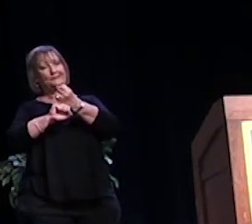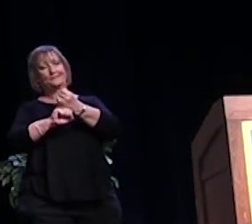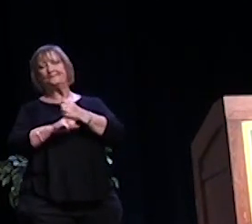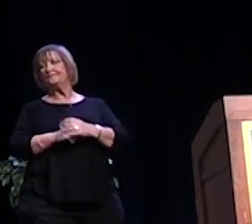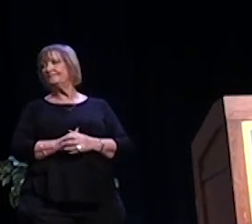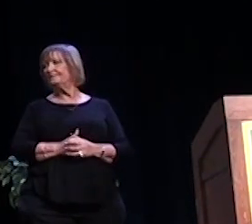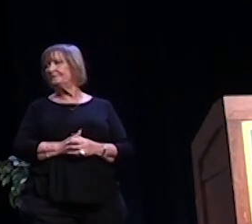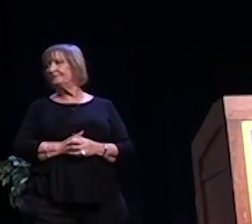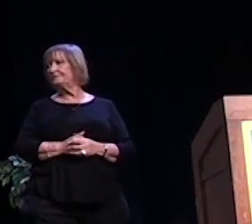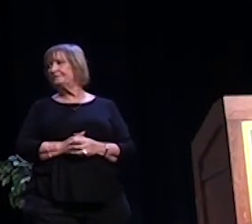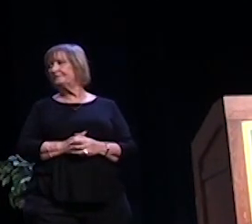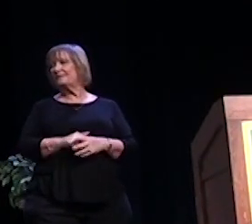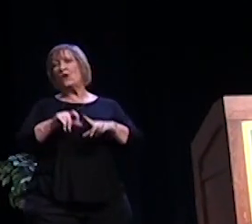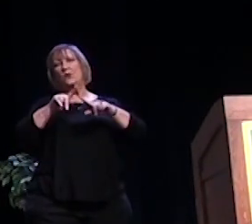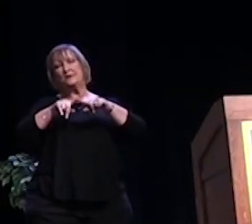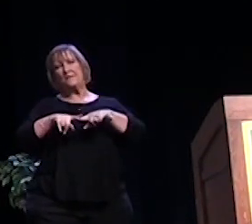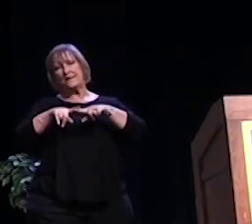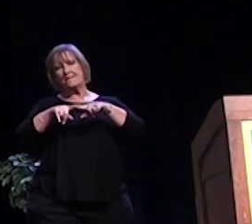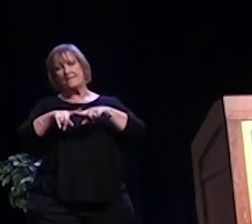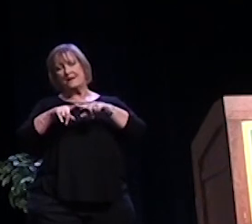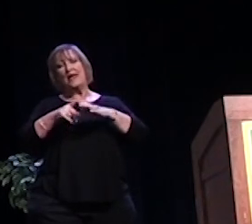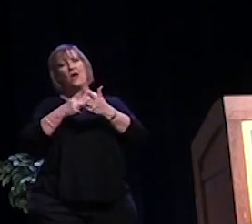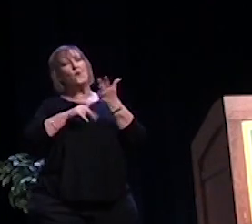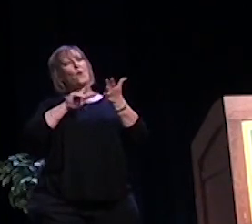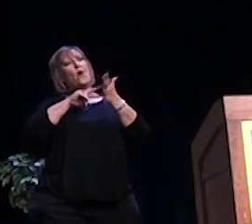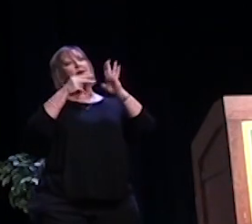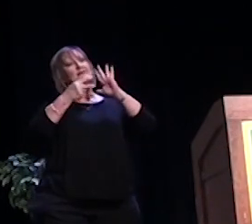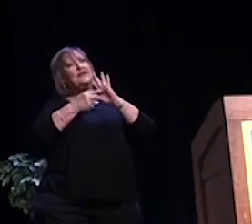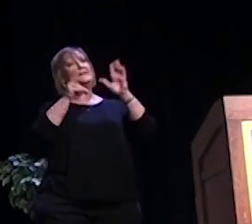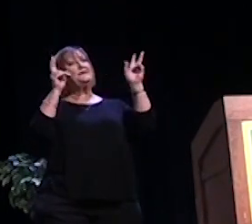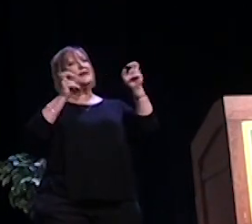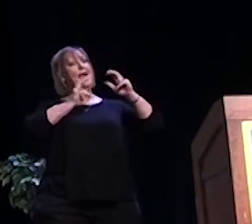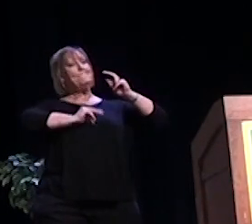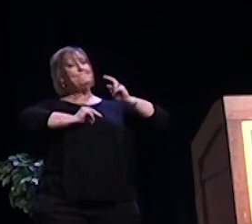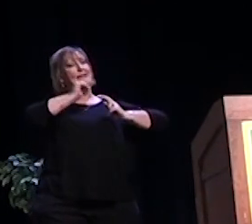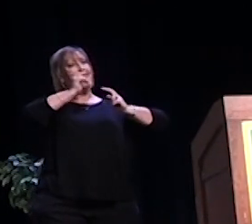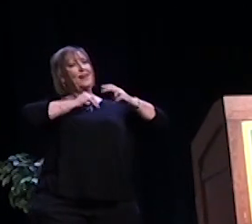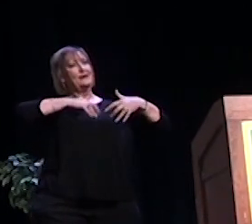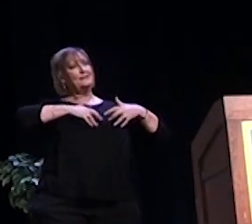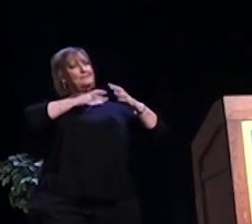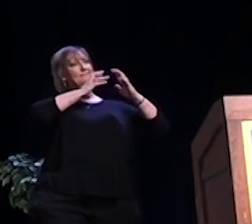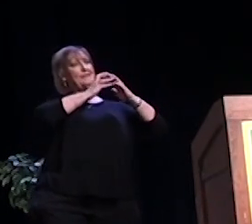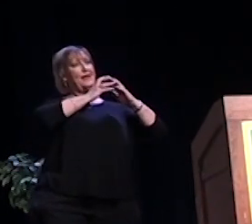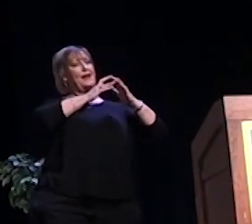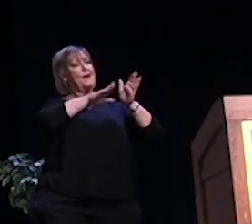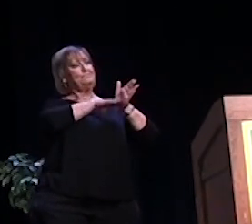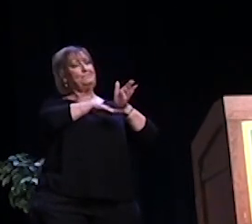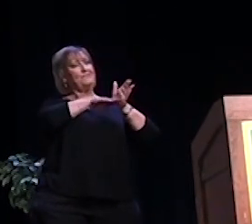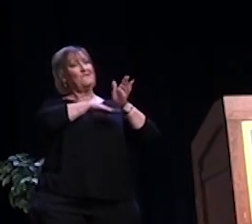of change our orientation on what it means to build affordable housing and ensure that it's successful back to it.